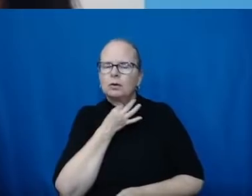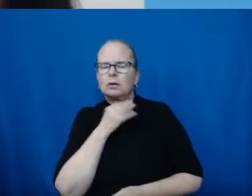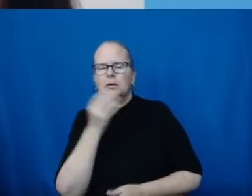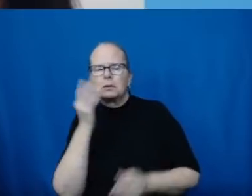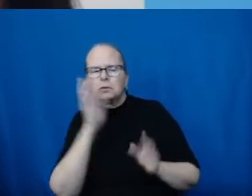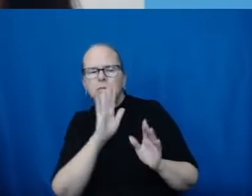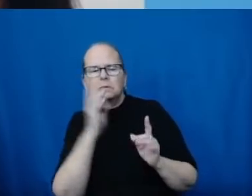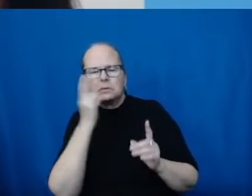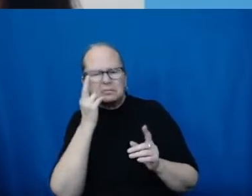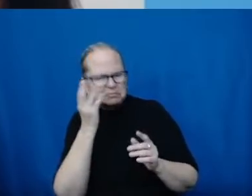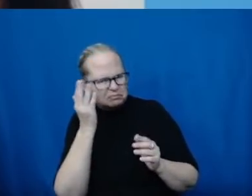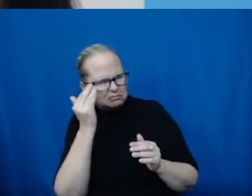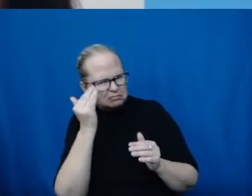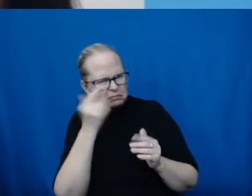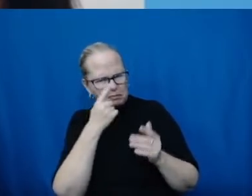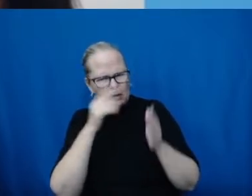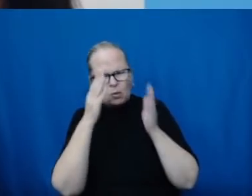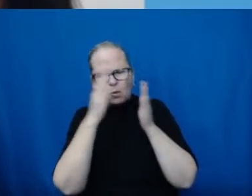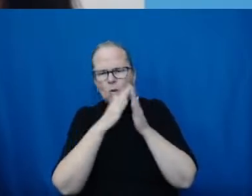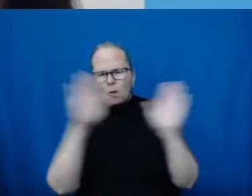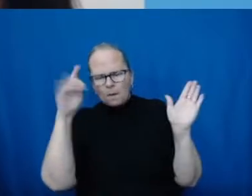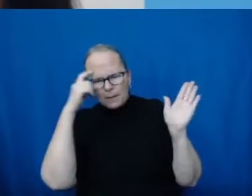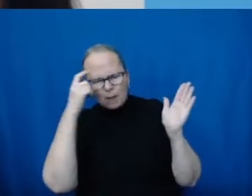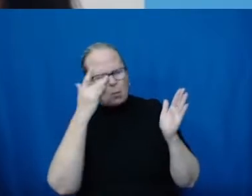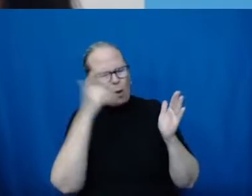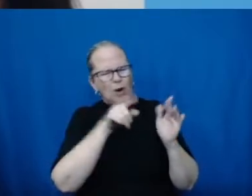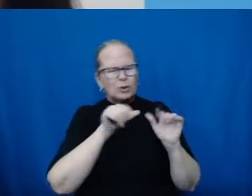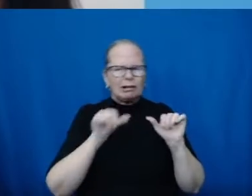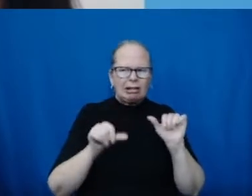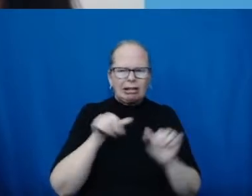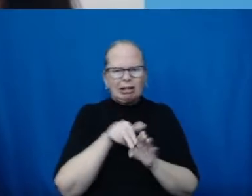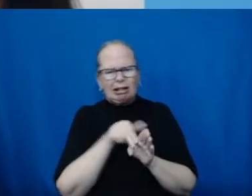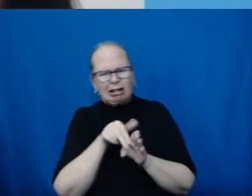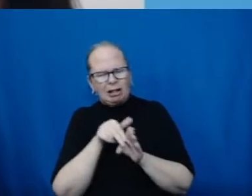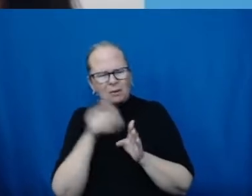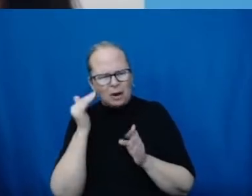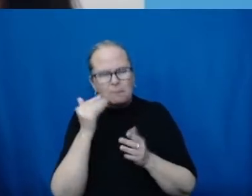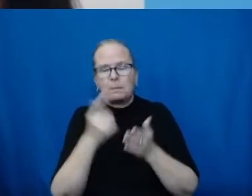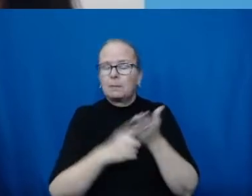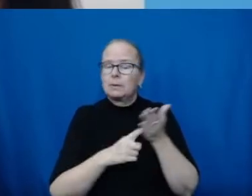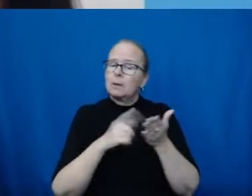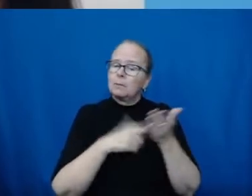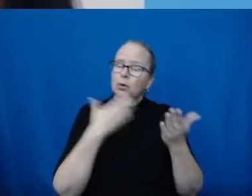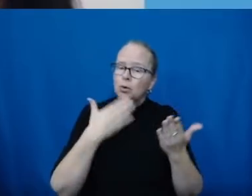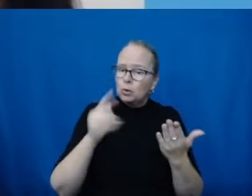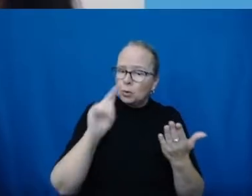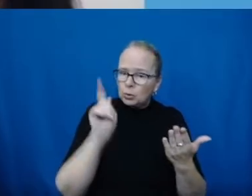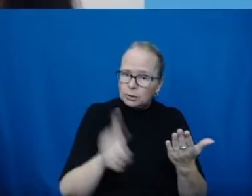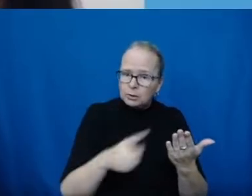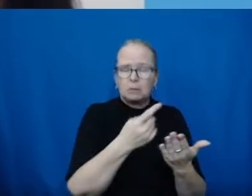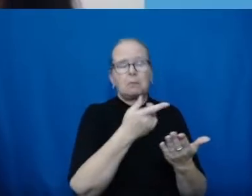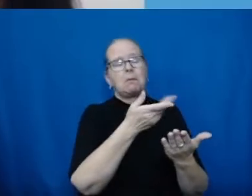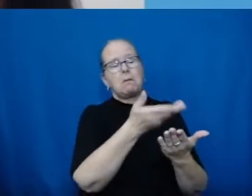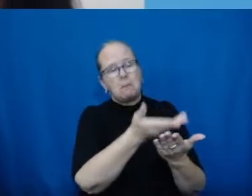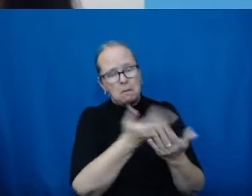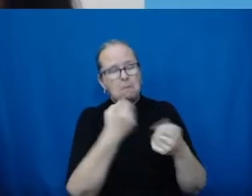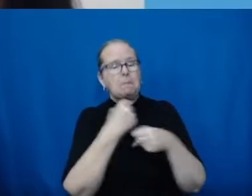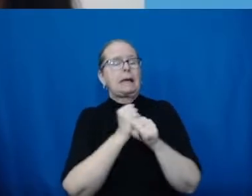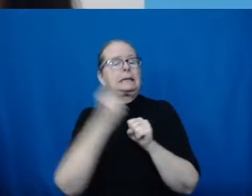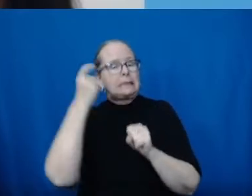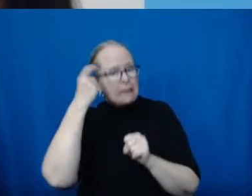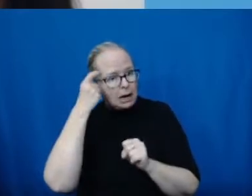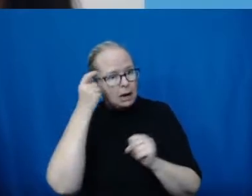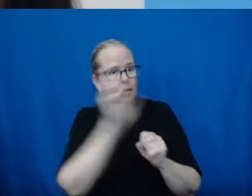excellent questions and very legitimate concerns. And so just trying to address those and just really keeping an open mind. I've got